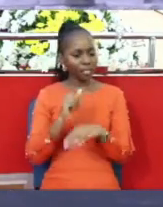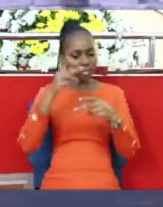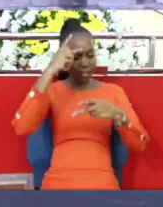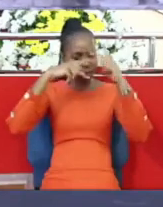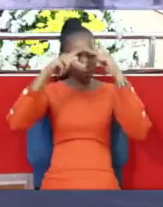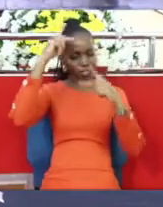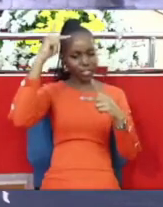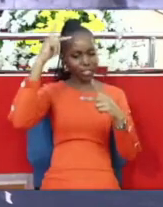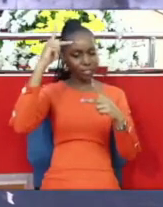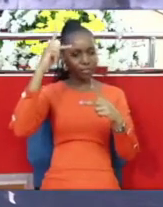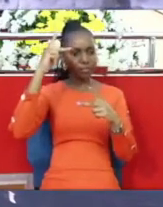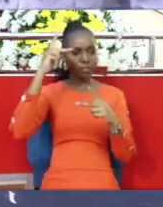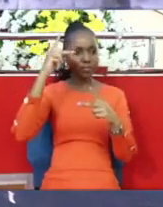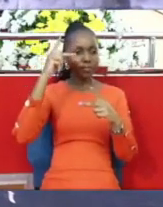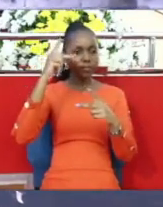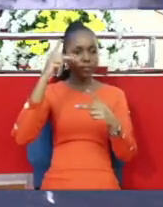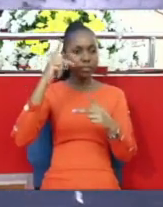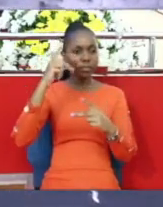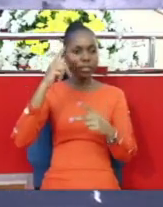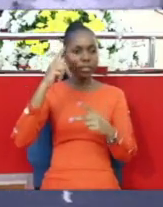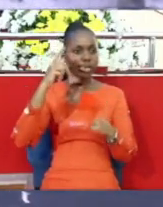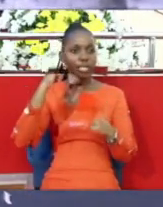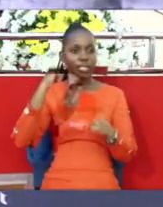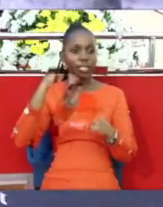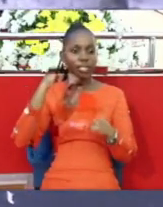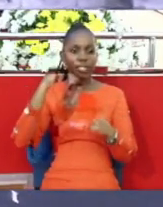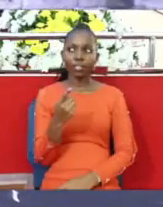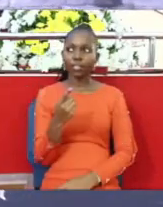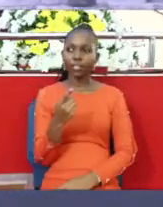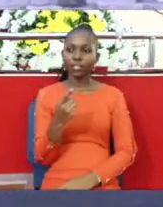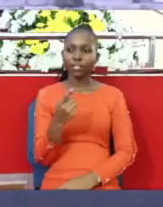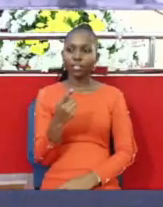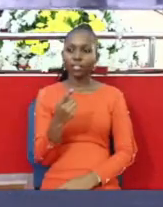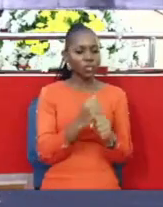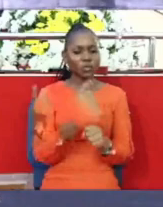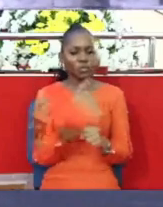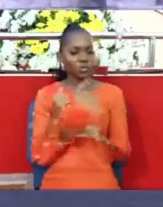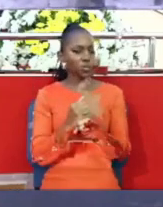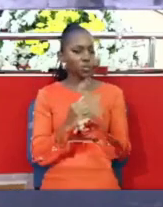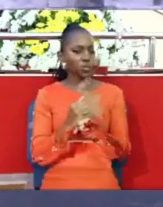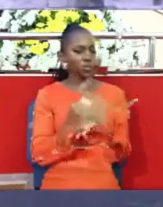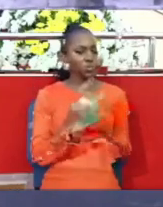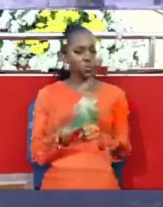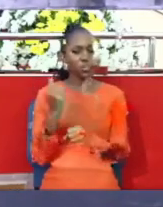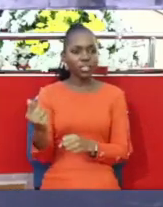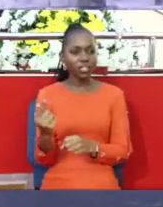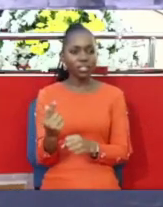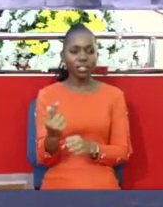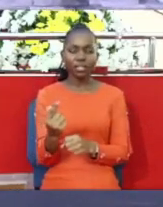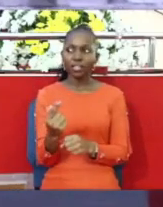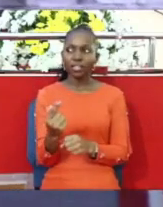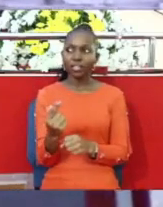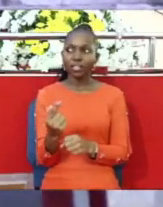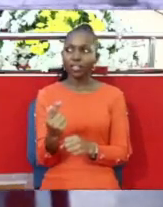telling everybody, kwa kuwa unapomwambia kila mtu, that these people do this, these ones do this, those ones do, we ask him, and you? Na akasema hao hufanya haya